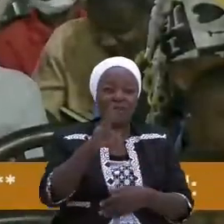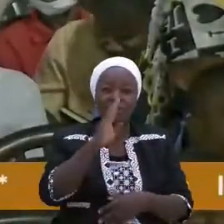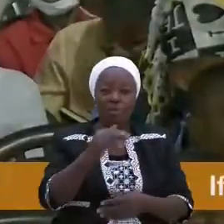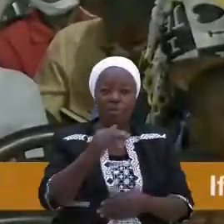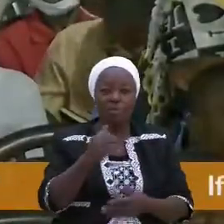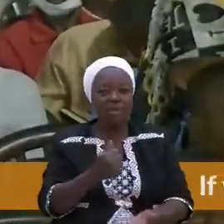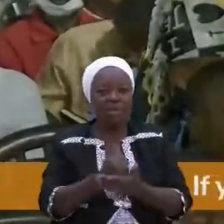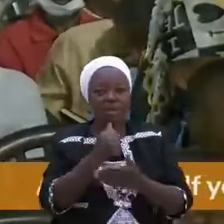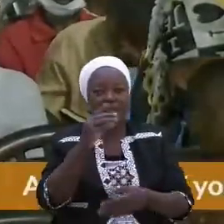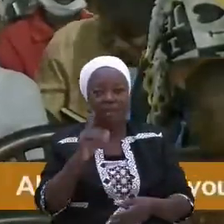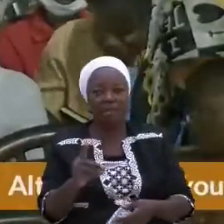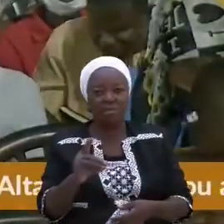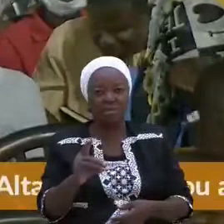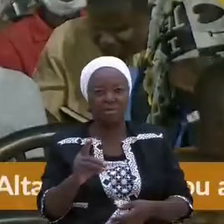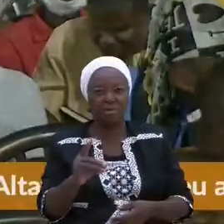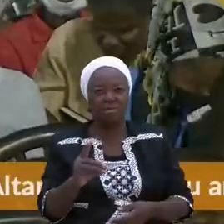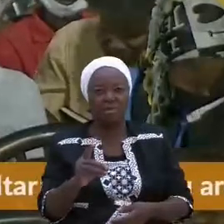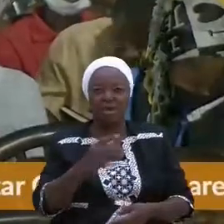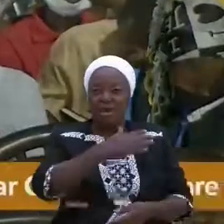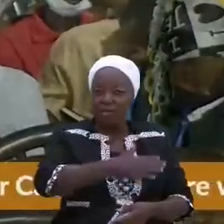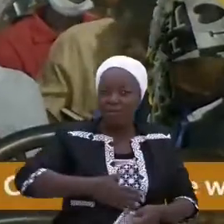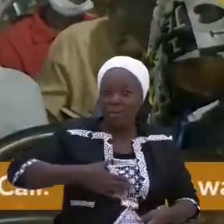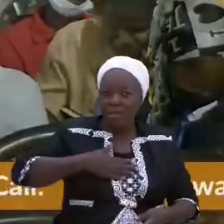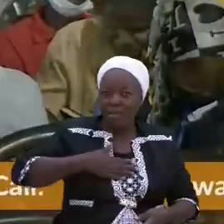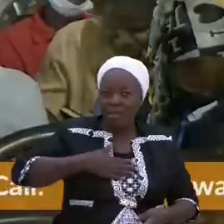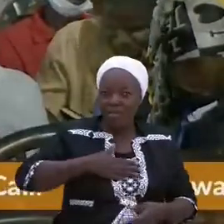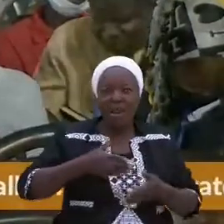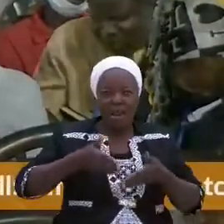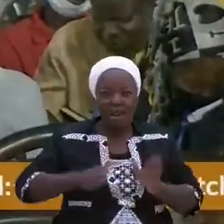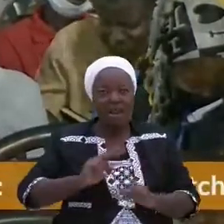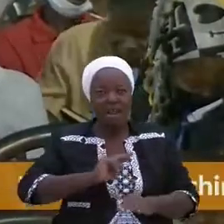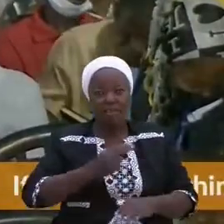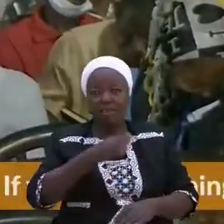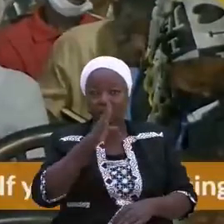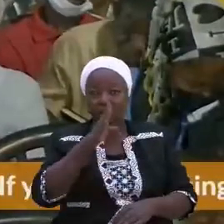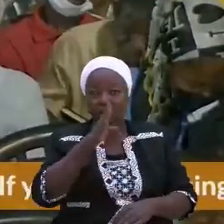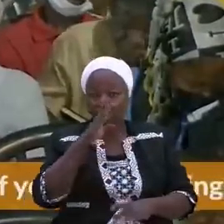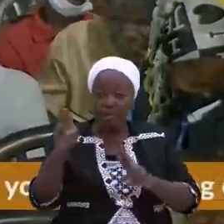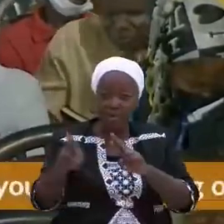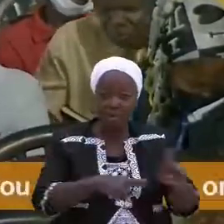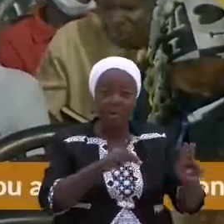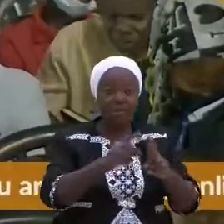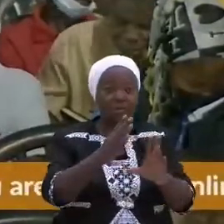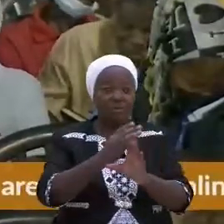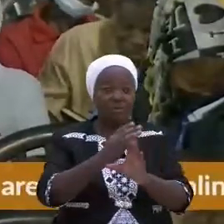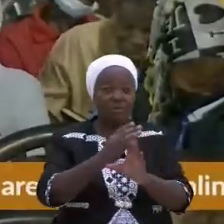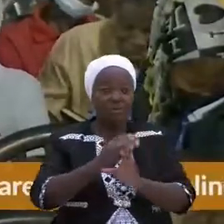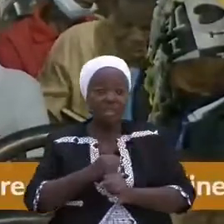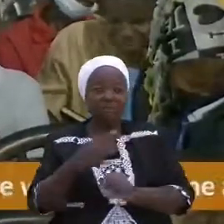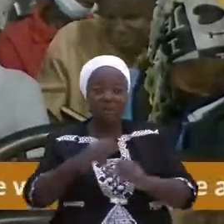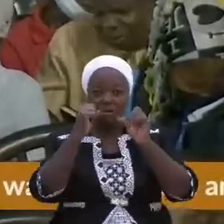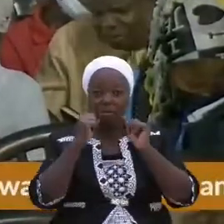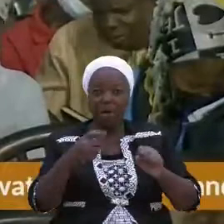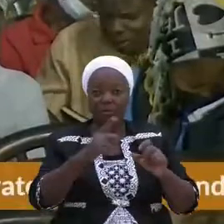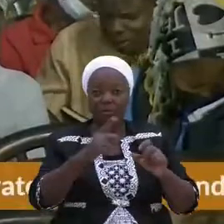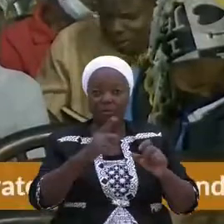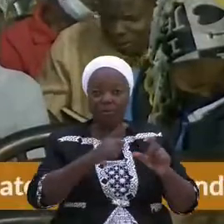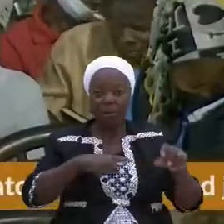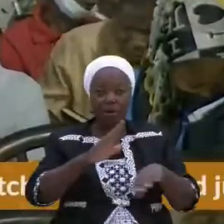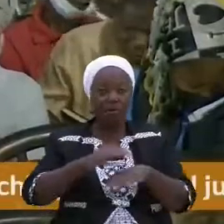the rain is about to fall and everybody will be touched by the rain